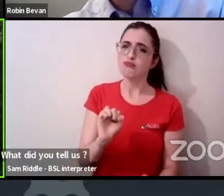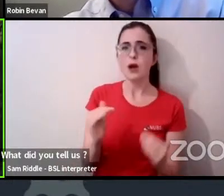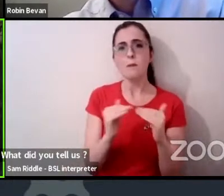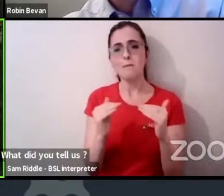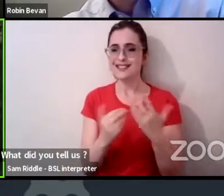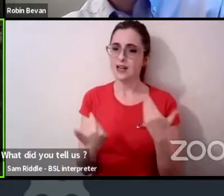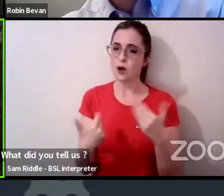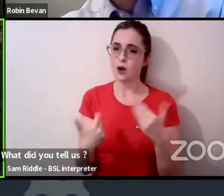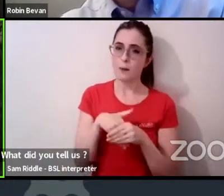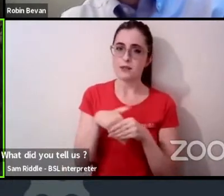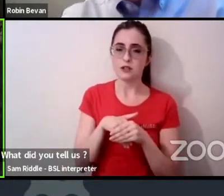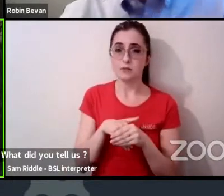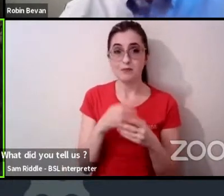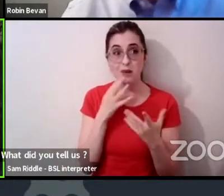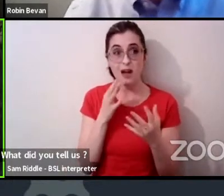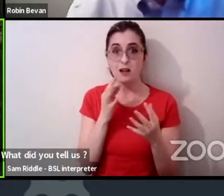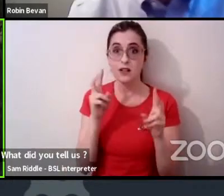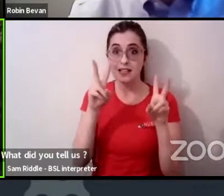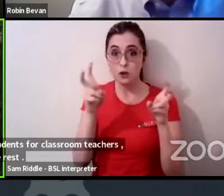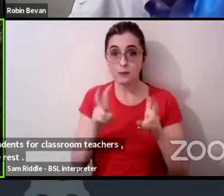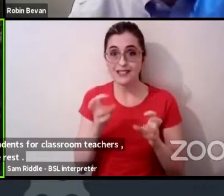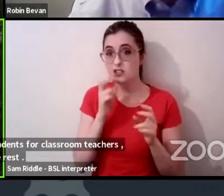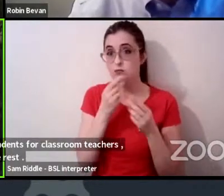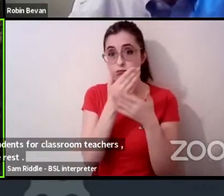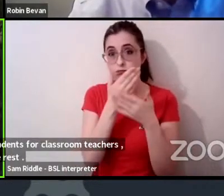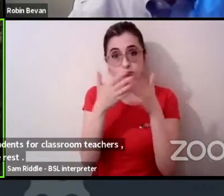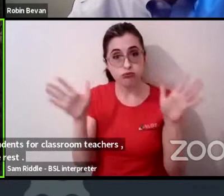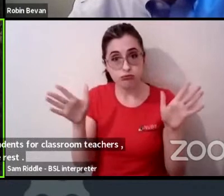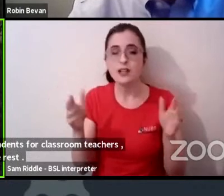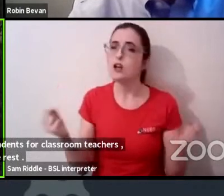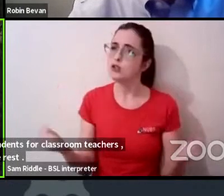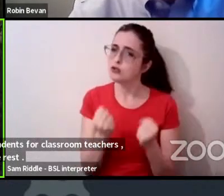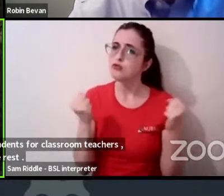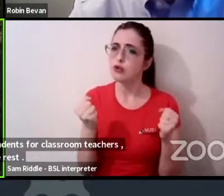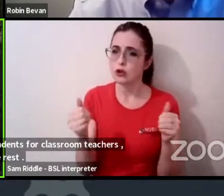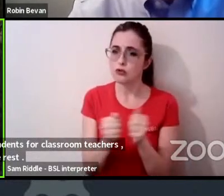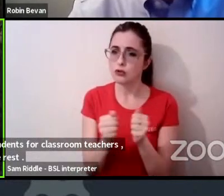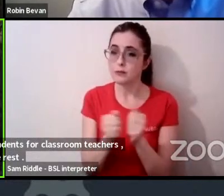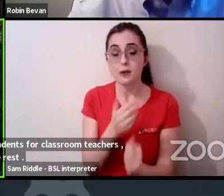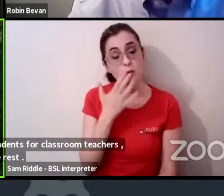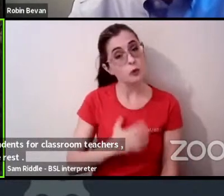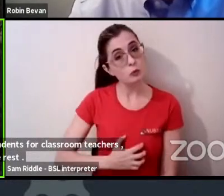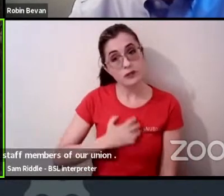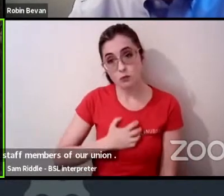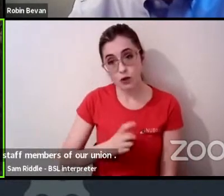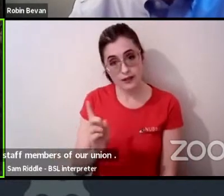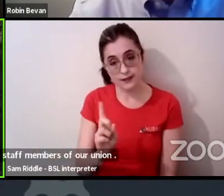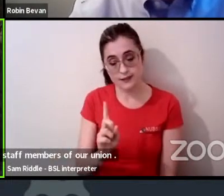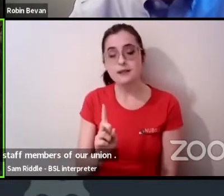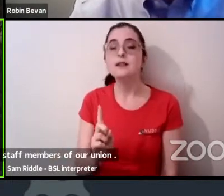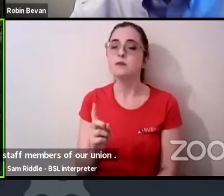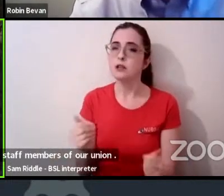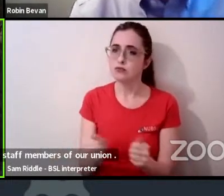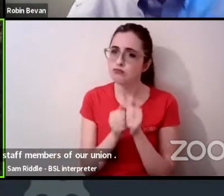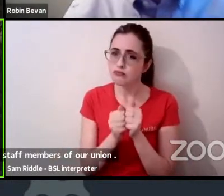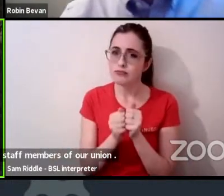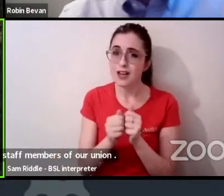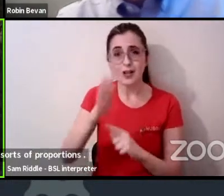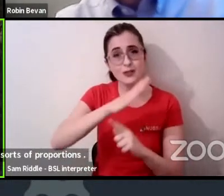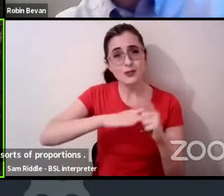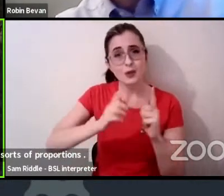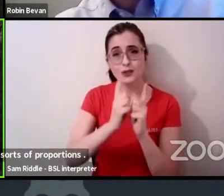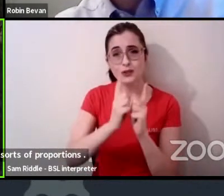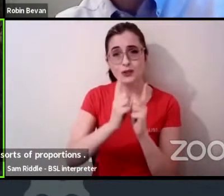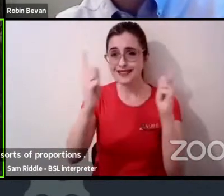about a wide range of issues. There was strong agreement, and you will not be surprised by this, that social distancing